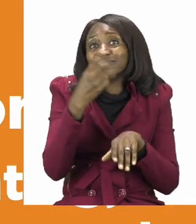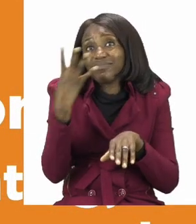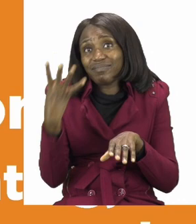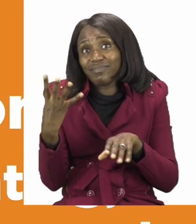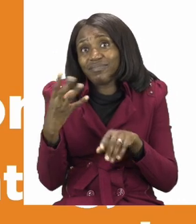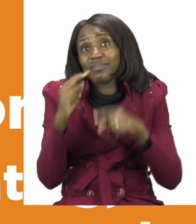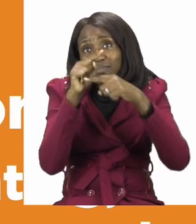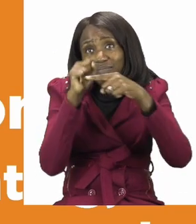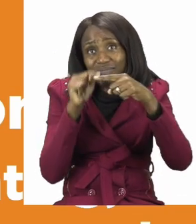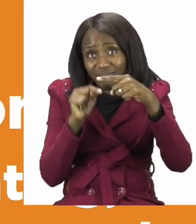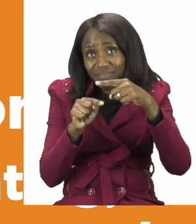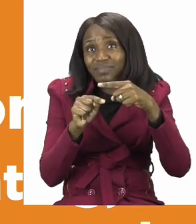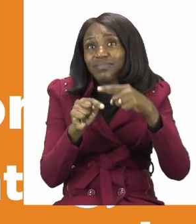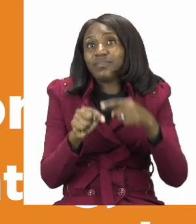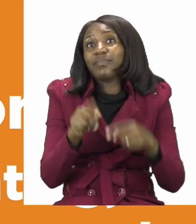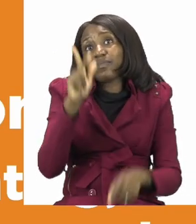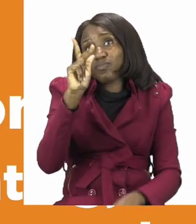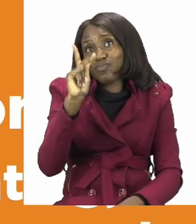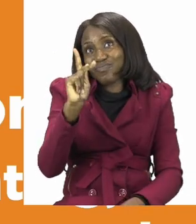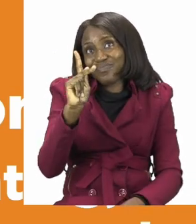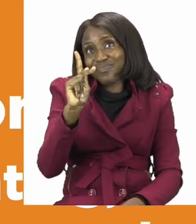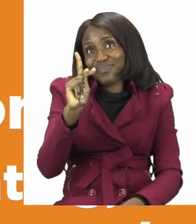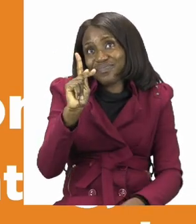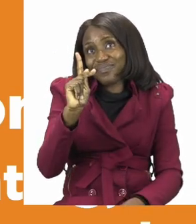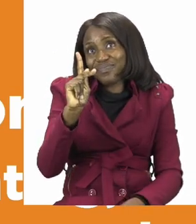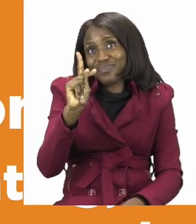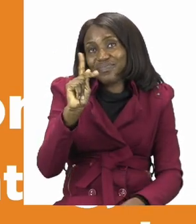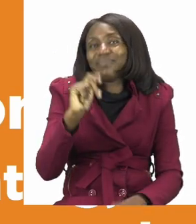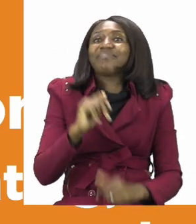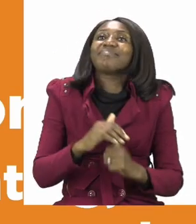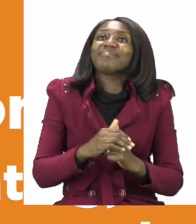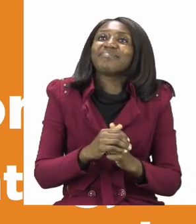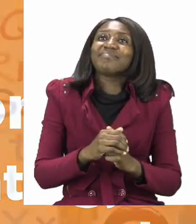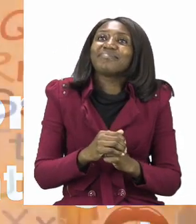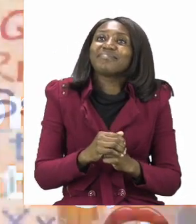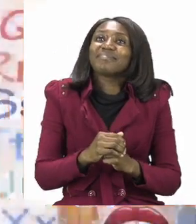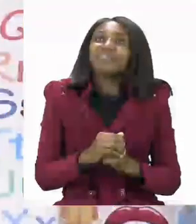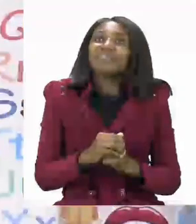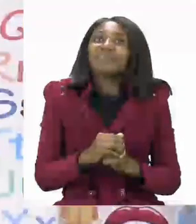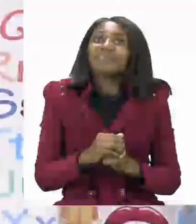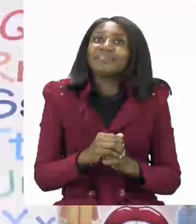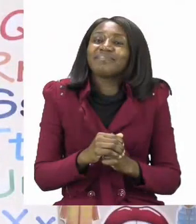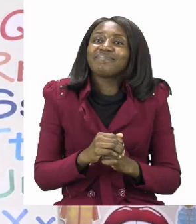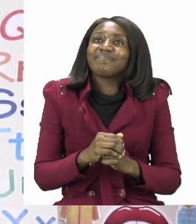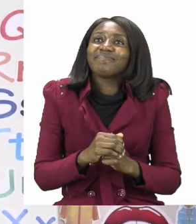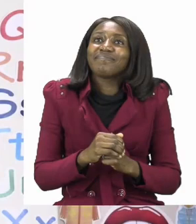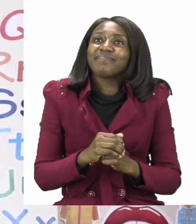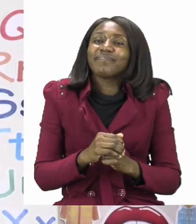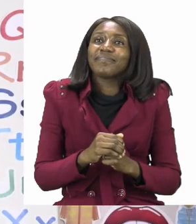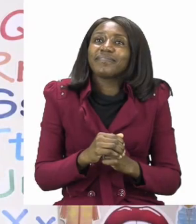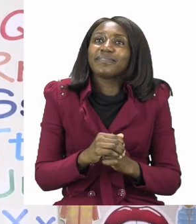counting, division, and the k sound.